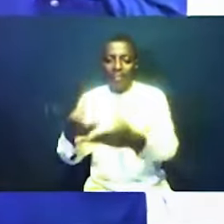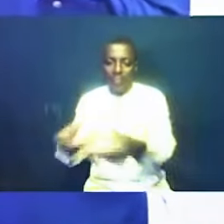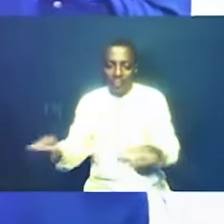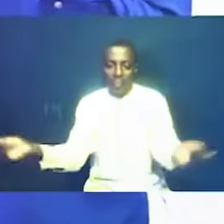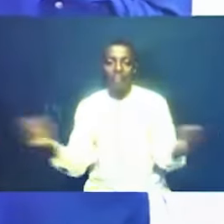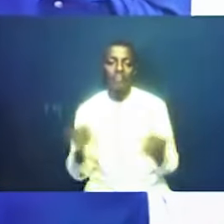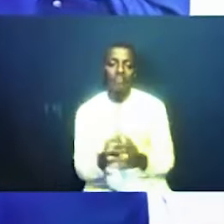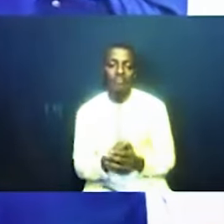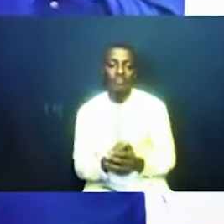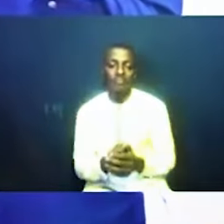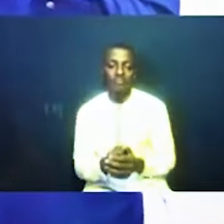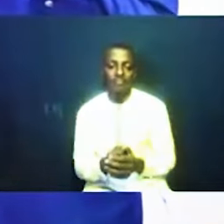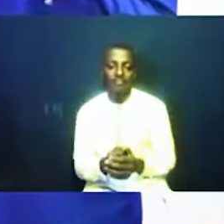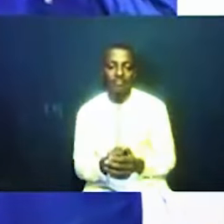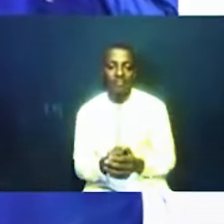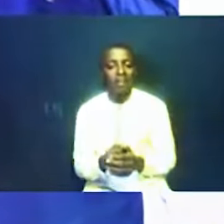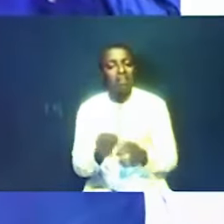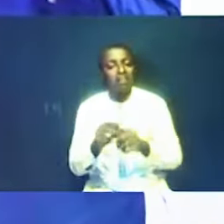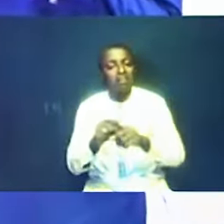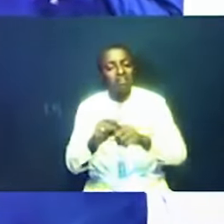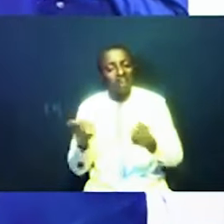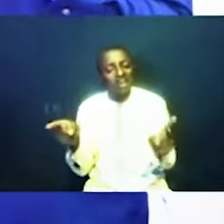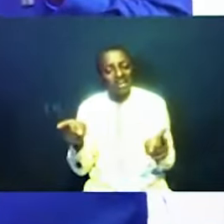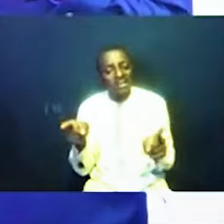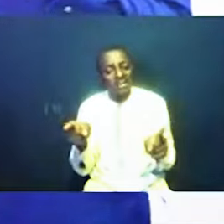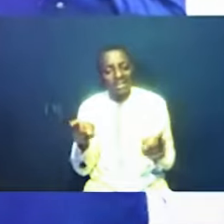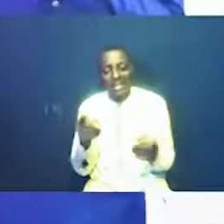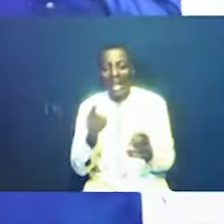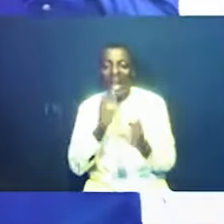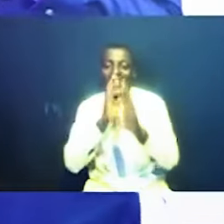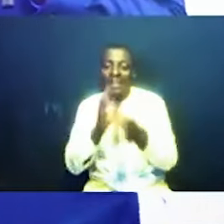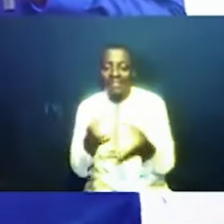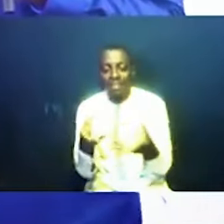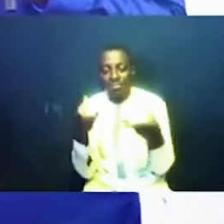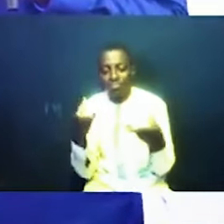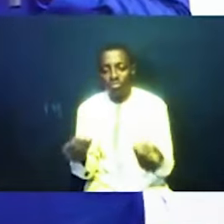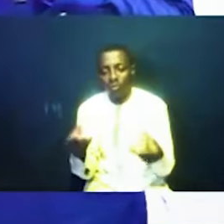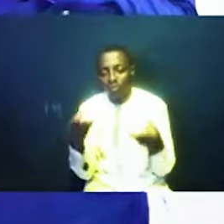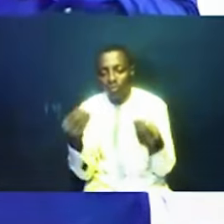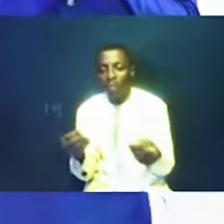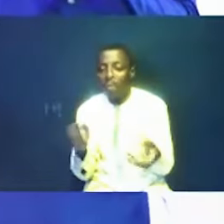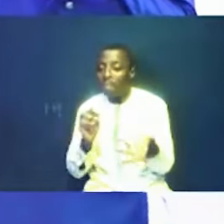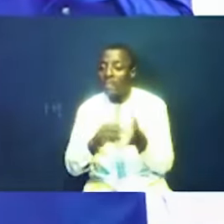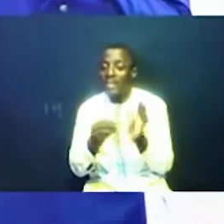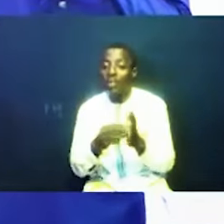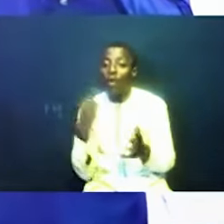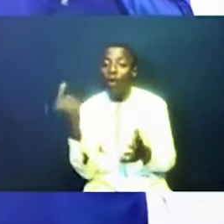that is not a guarantee that someone would not take